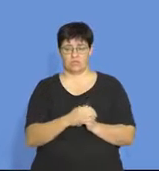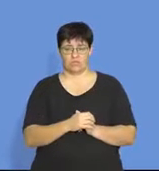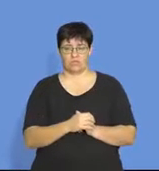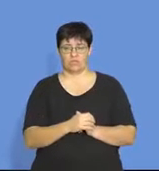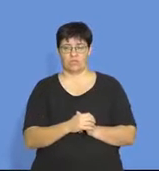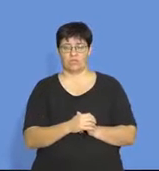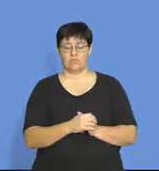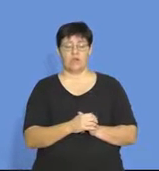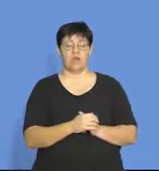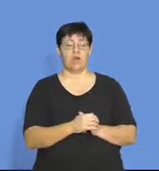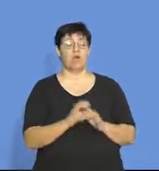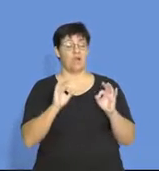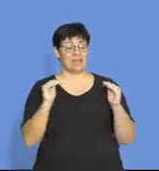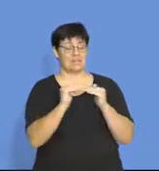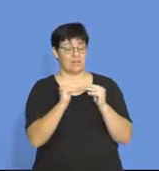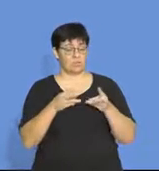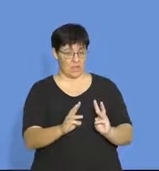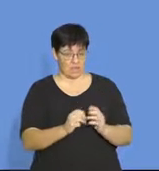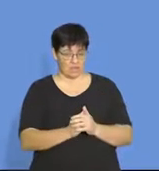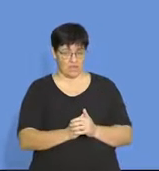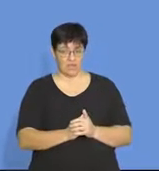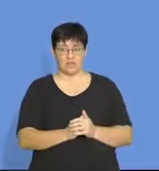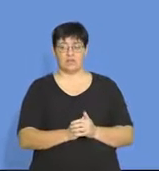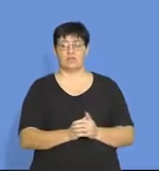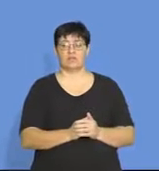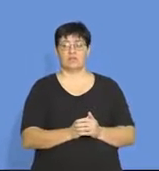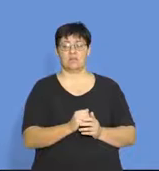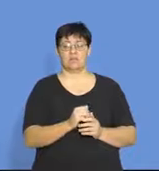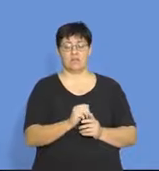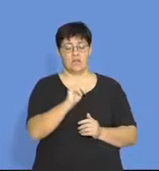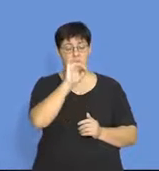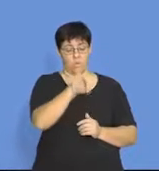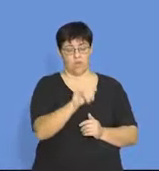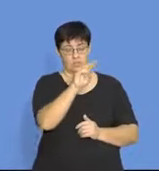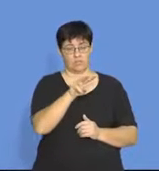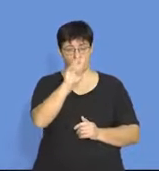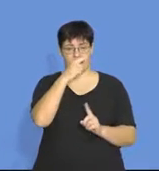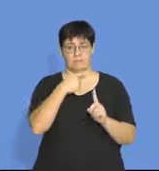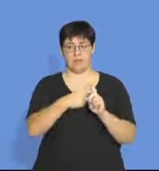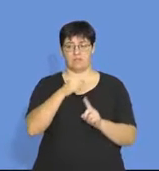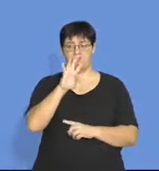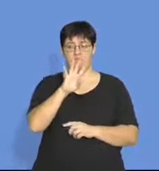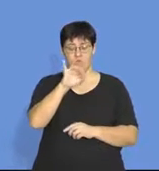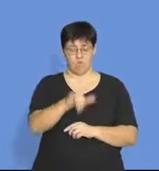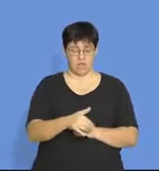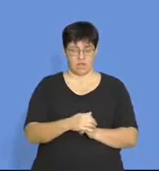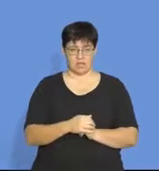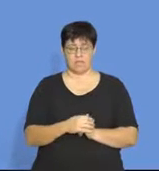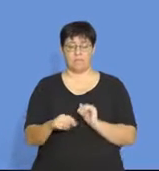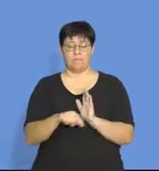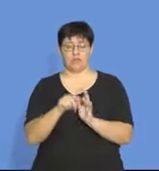0. You write it in standard form, it's y squared plus